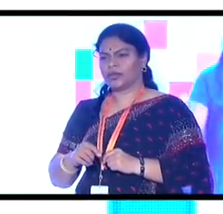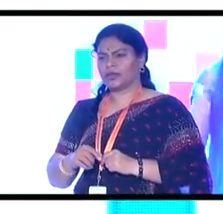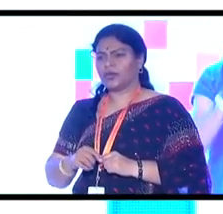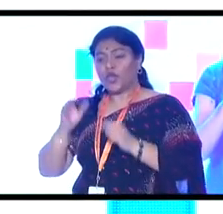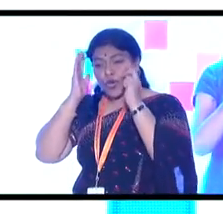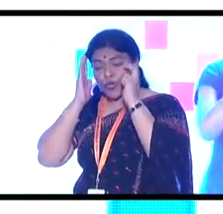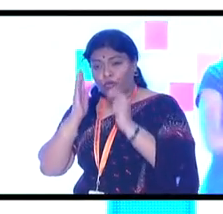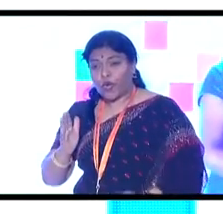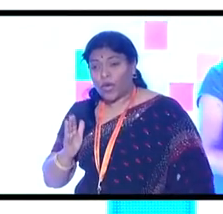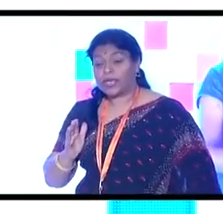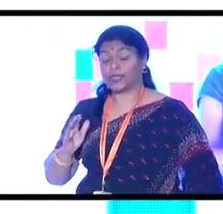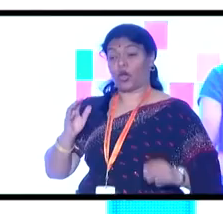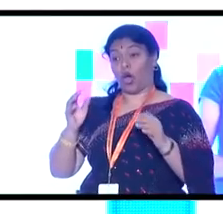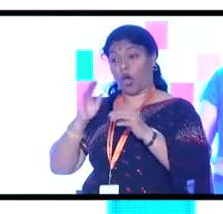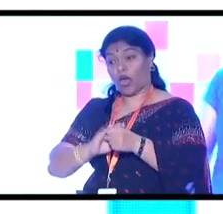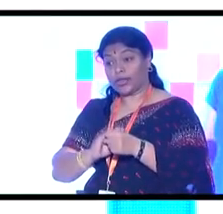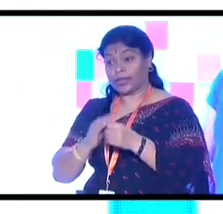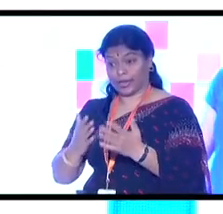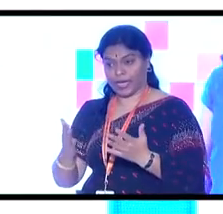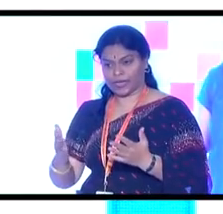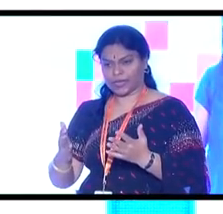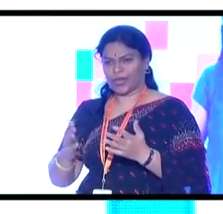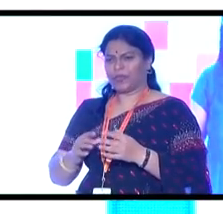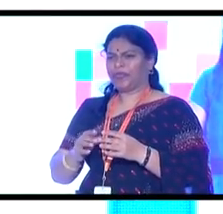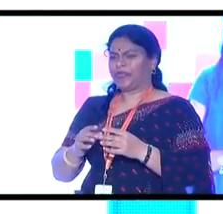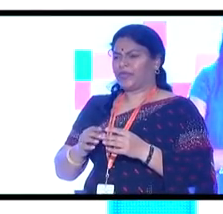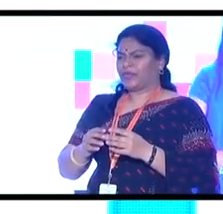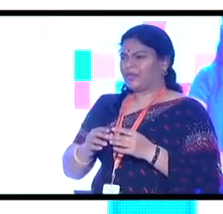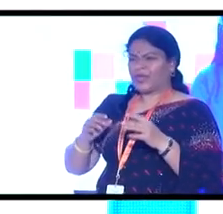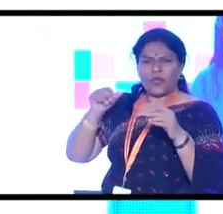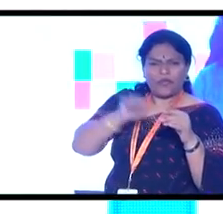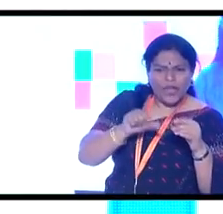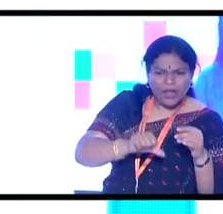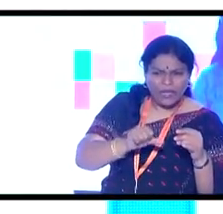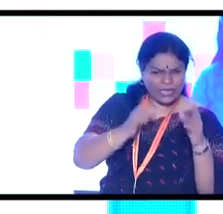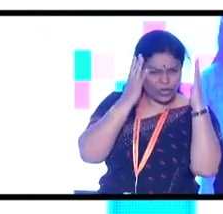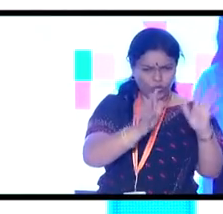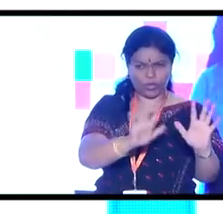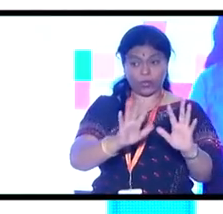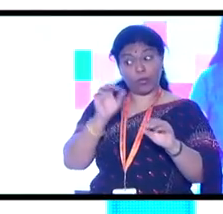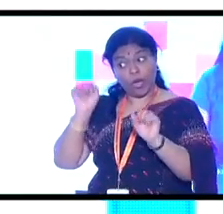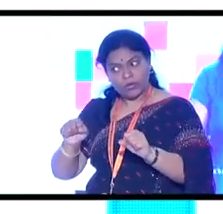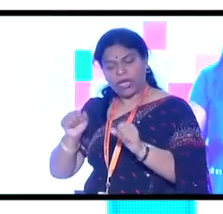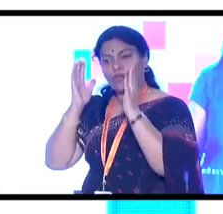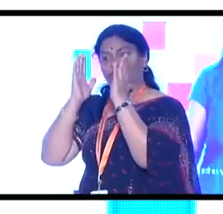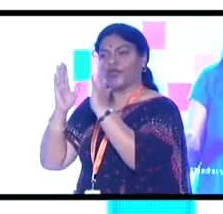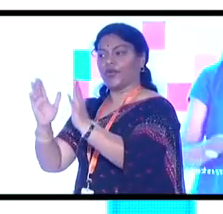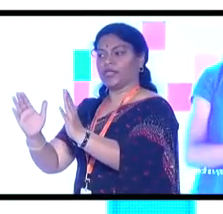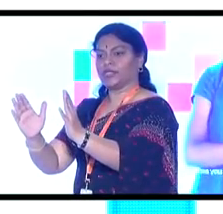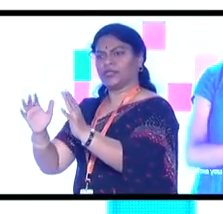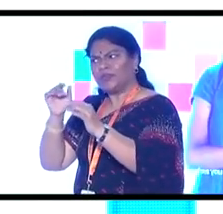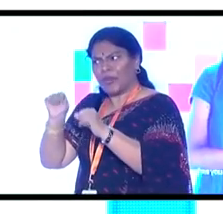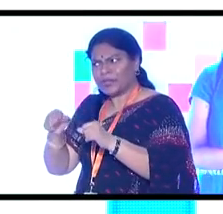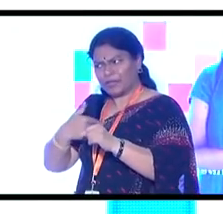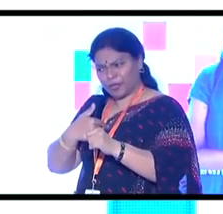you focus on the things that you can do against the things that you cannot do. And during the 2.5 years that I was in bed, I focused on things that I